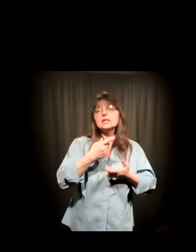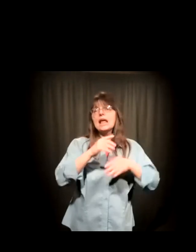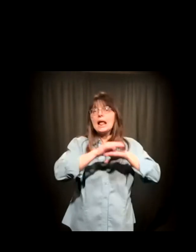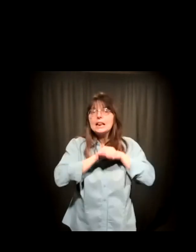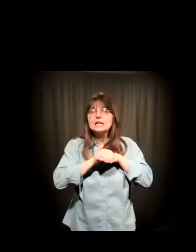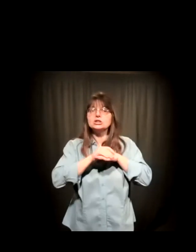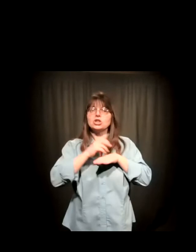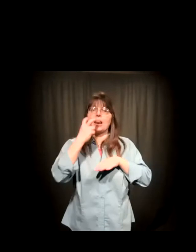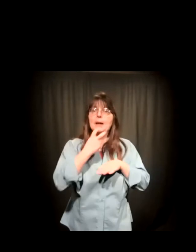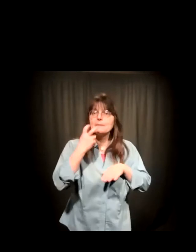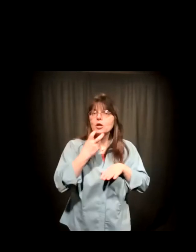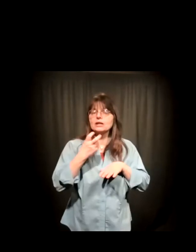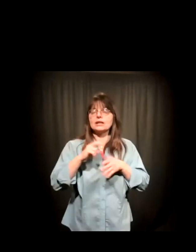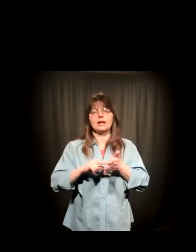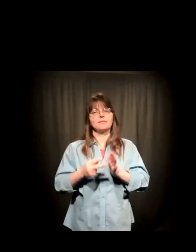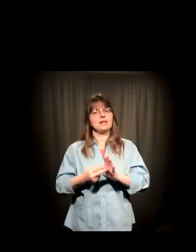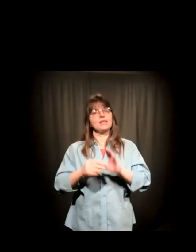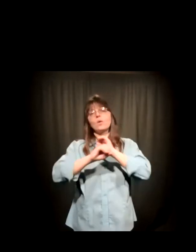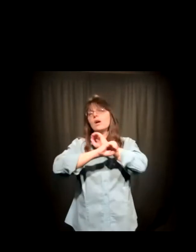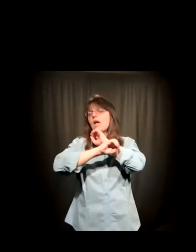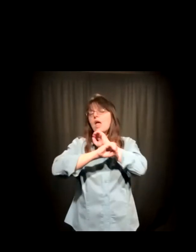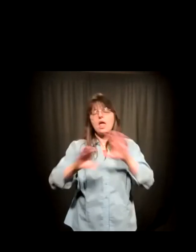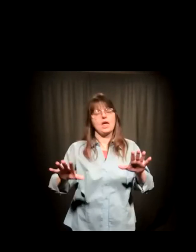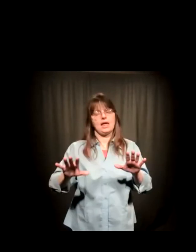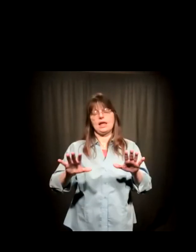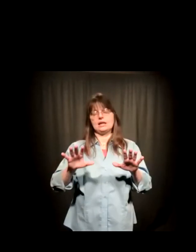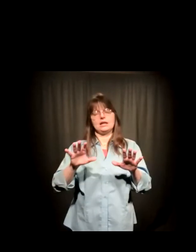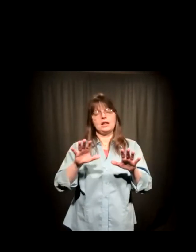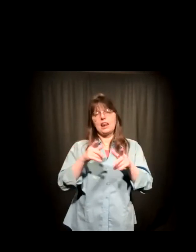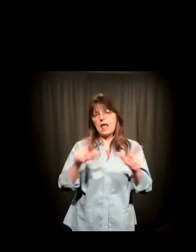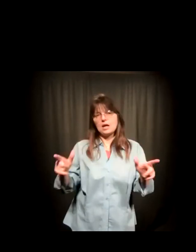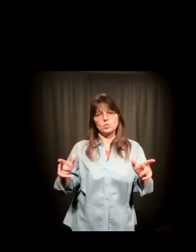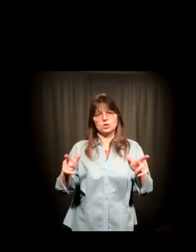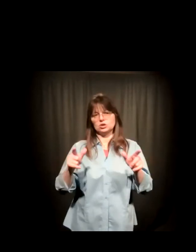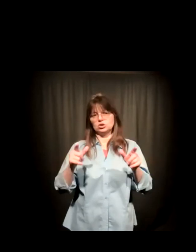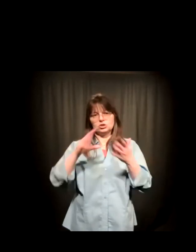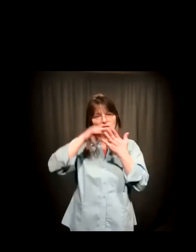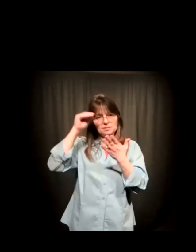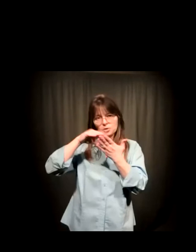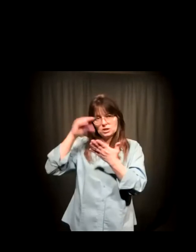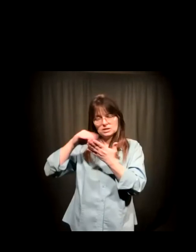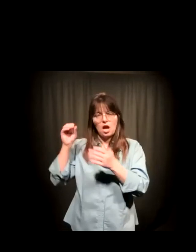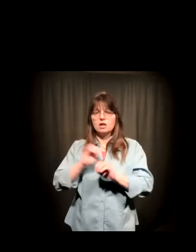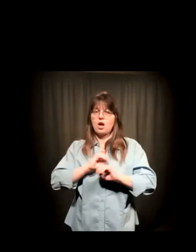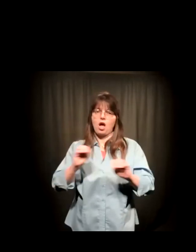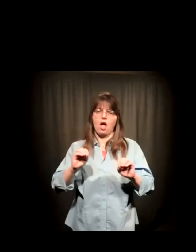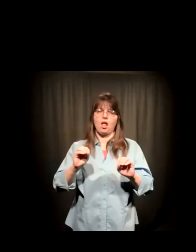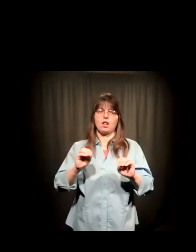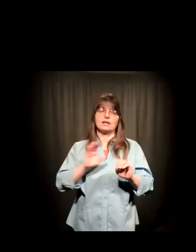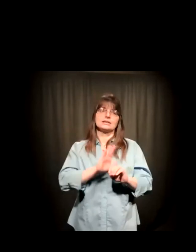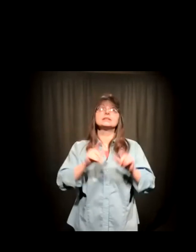it meant they didn't have any language input at all, and it led to language deprivation. And so